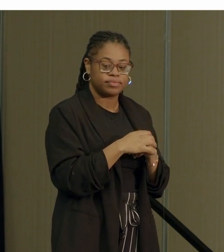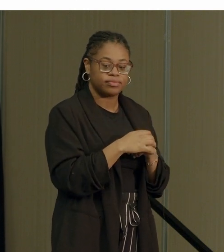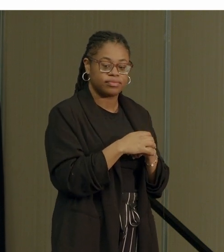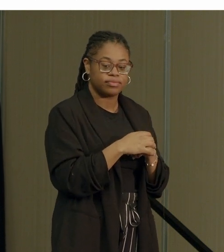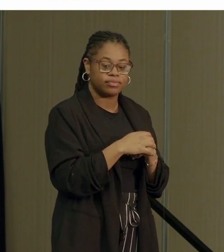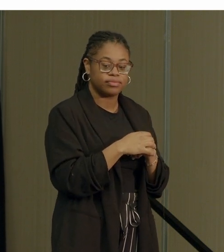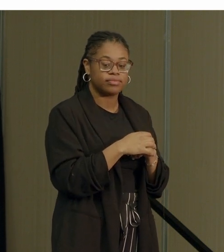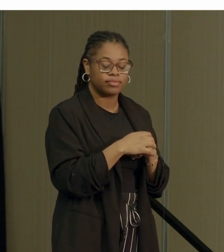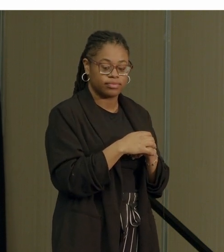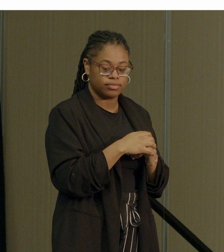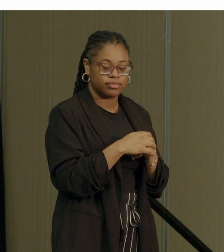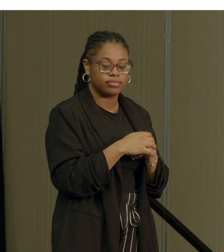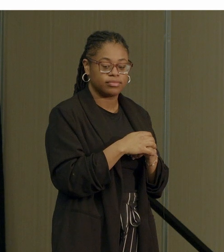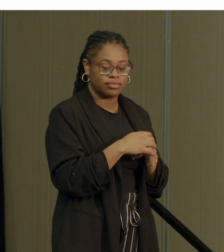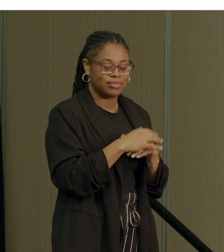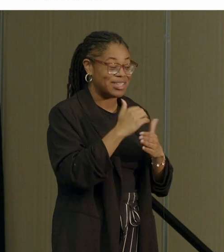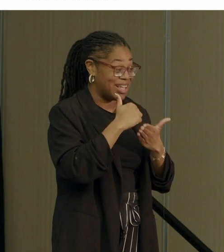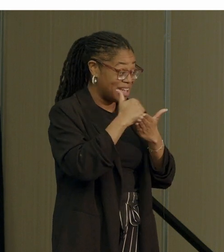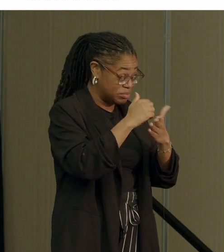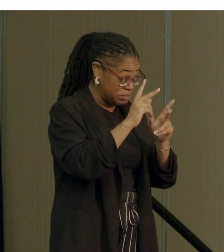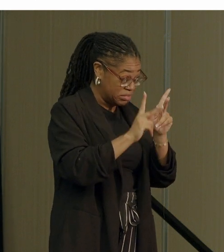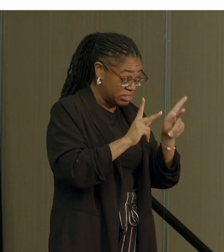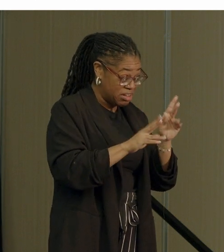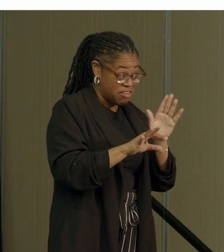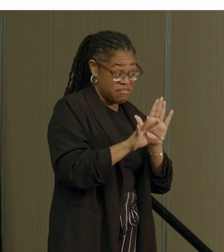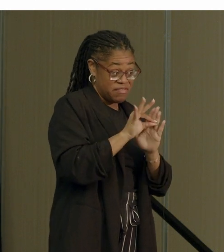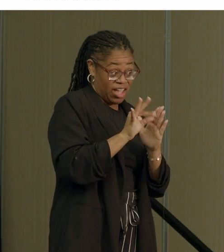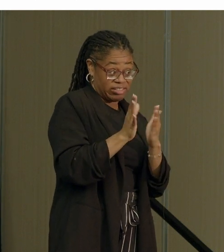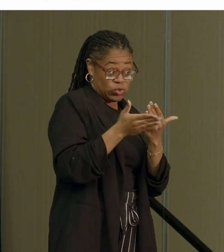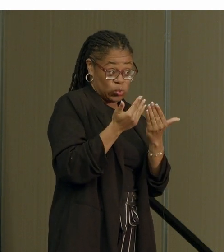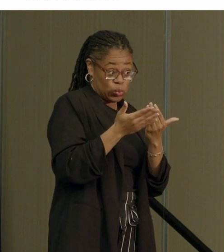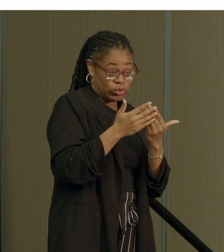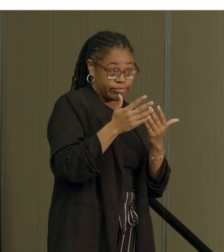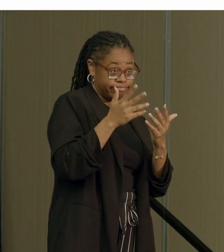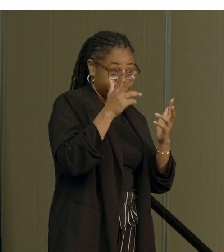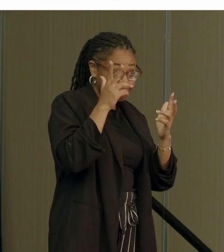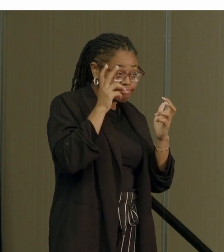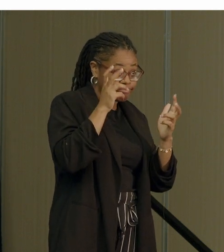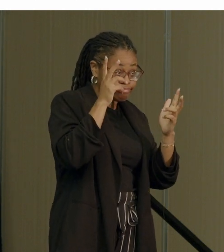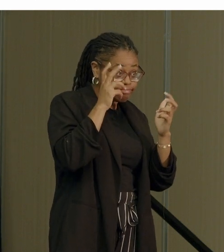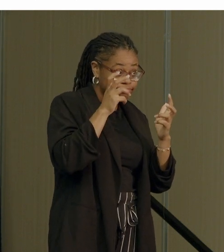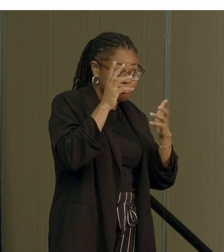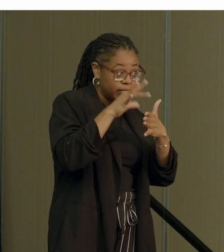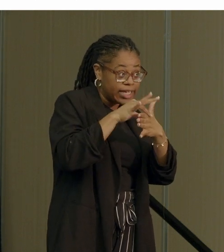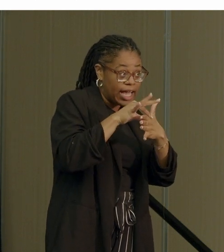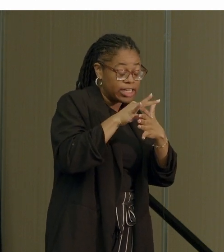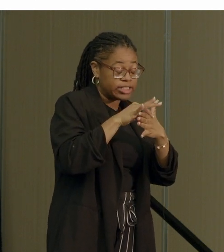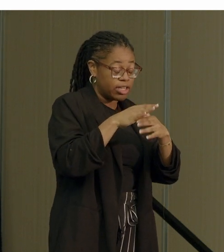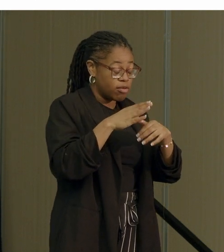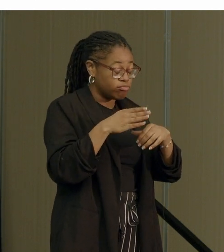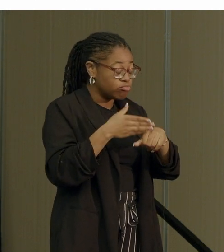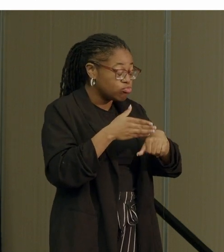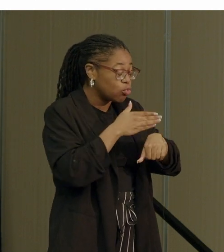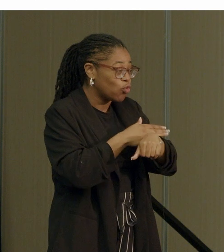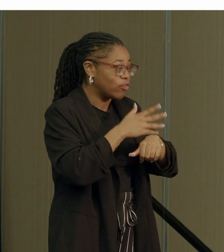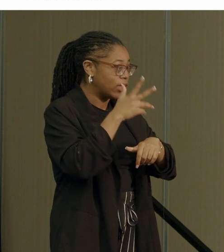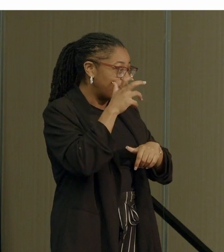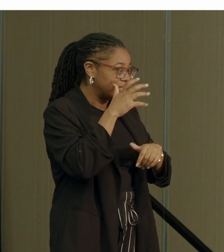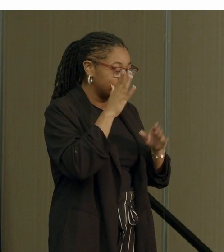feature helps people who find it easier to consume content by listening, improving content, focus, and